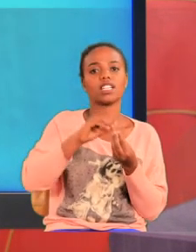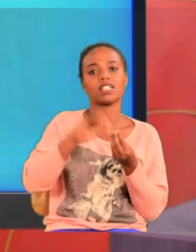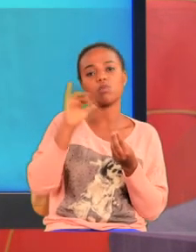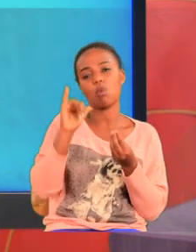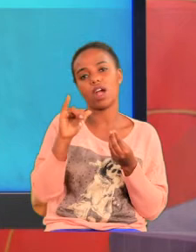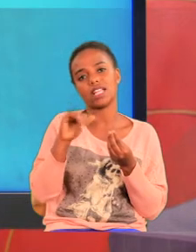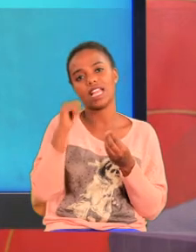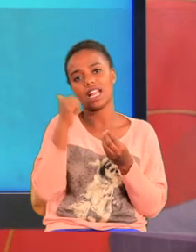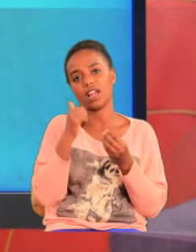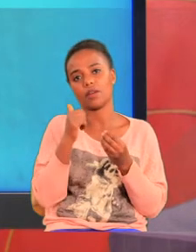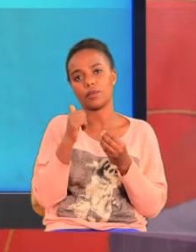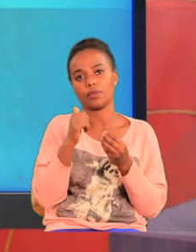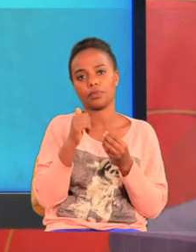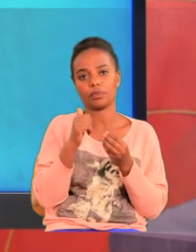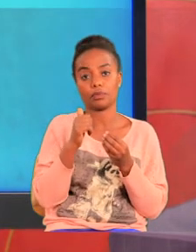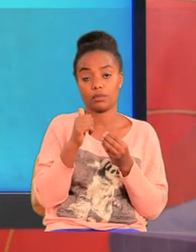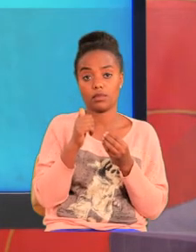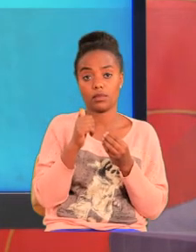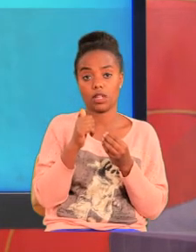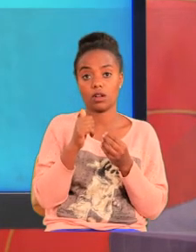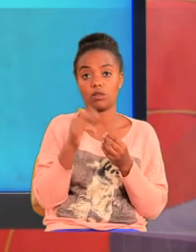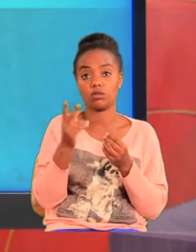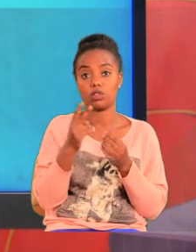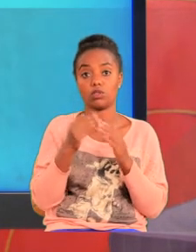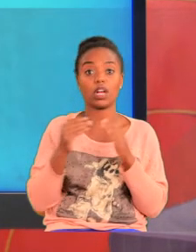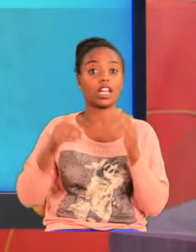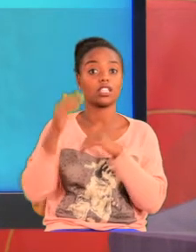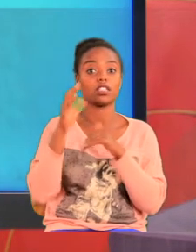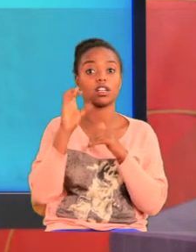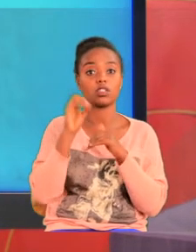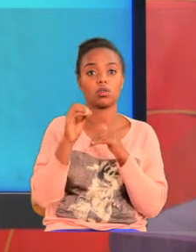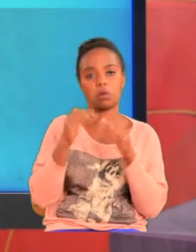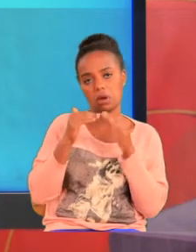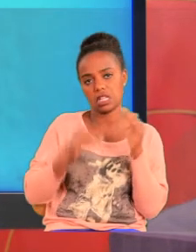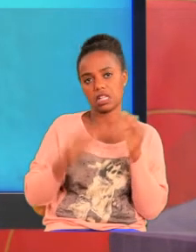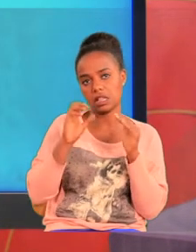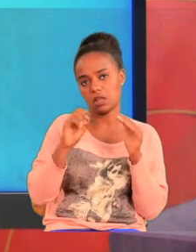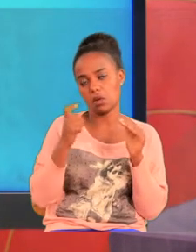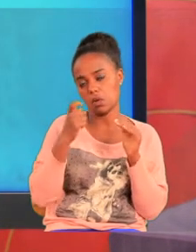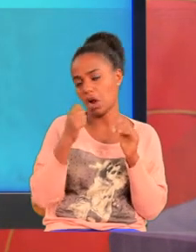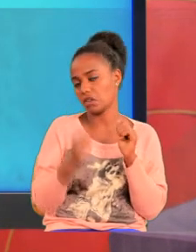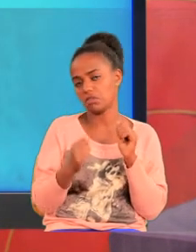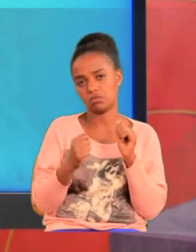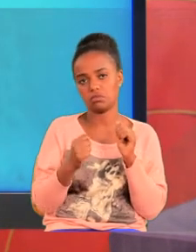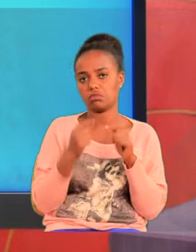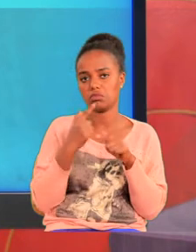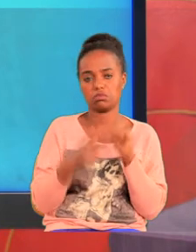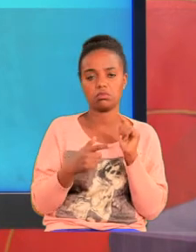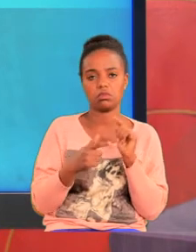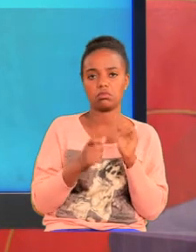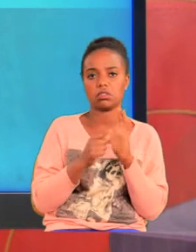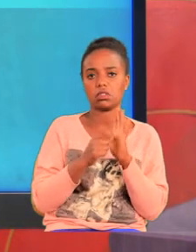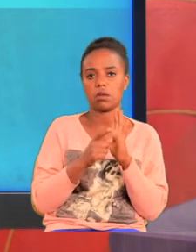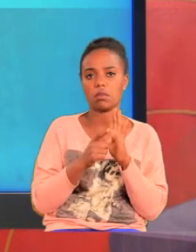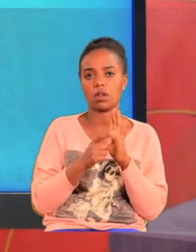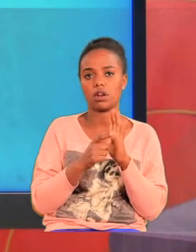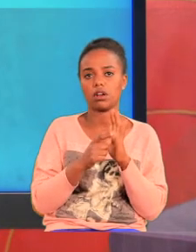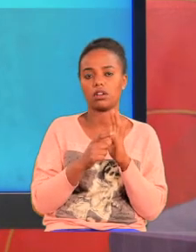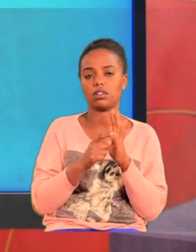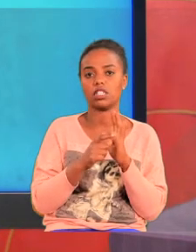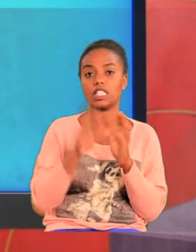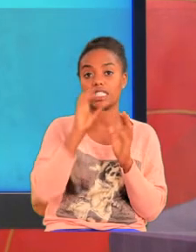number here, when you add, it always greater than 0, it can't be less than 0. If you take, for example, 0